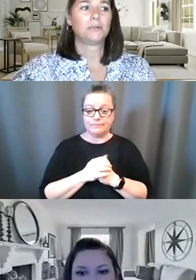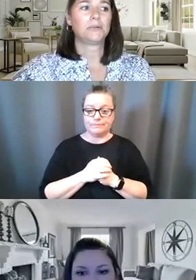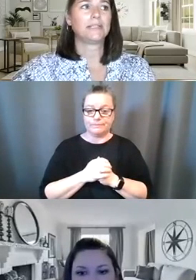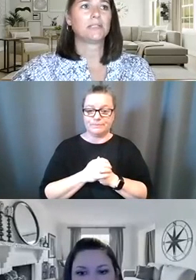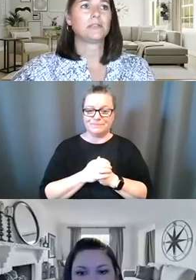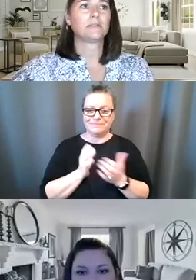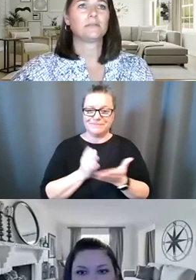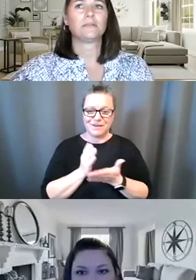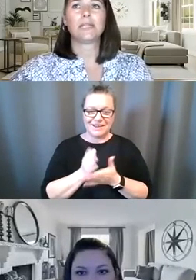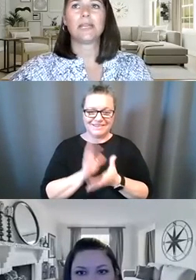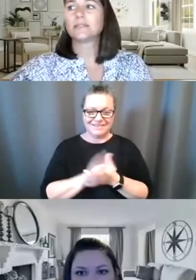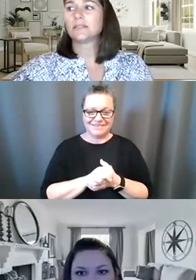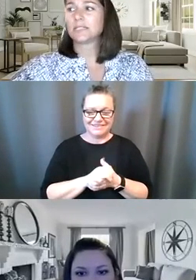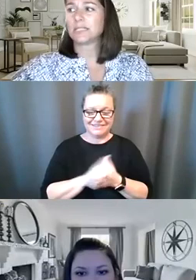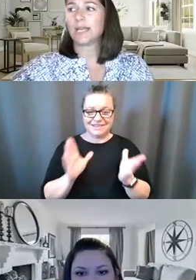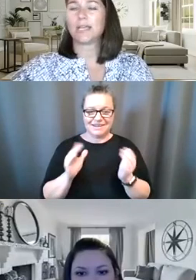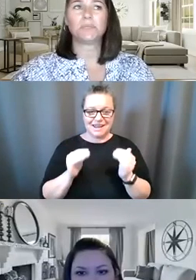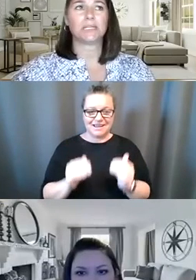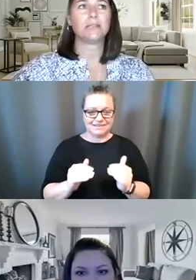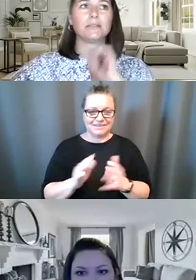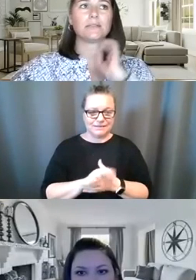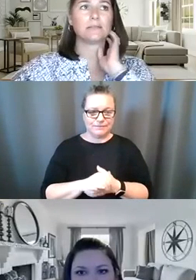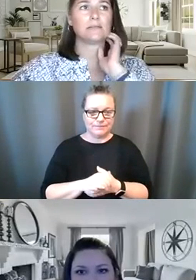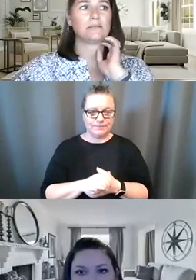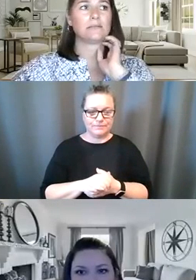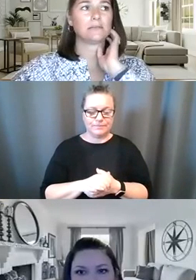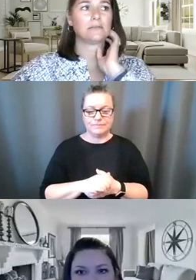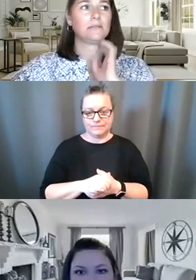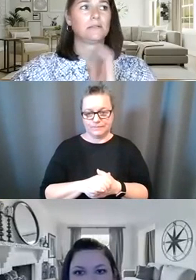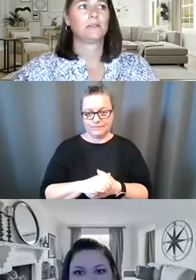All right, next slide, please.